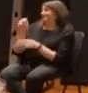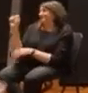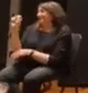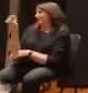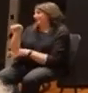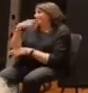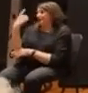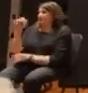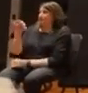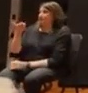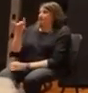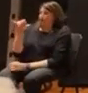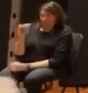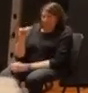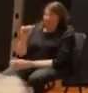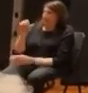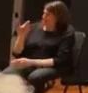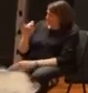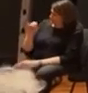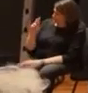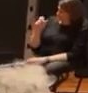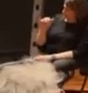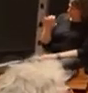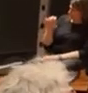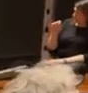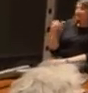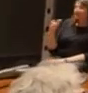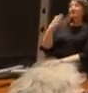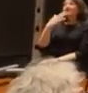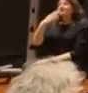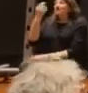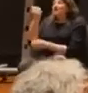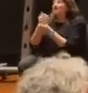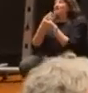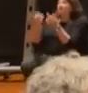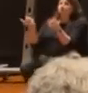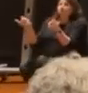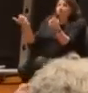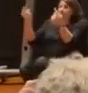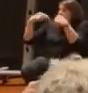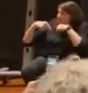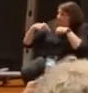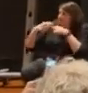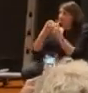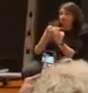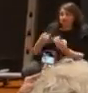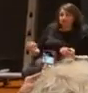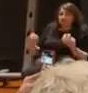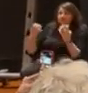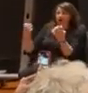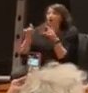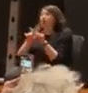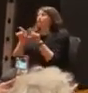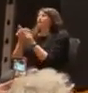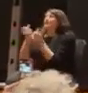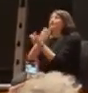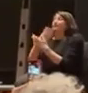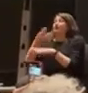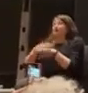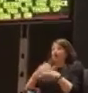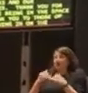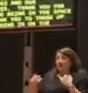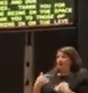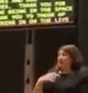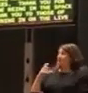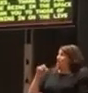namesakes. Thank you everyone for being in the space, and thank you to those of you tuning in on the live stream. I'm Sora, I'm the Public